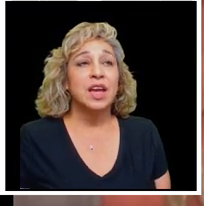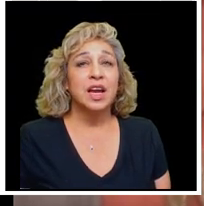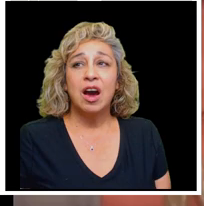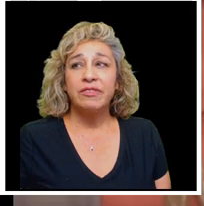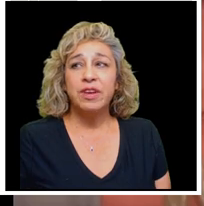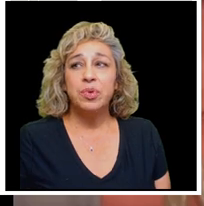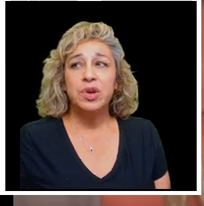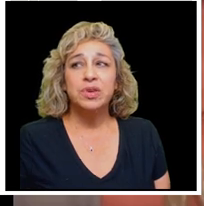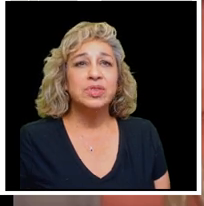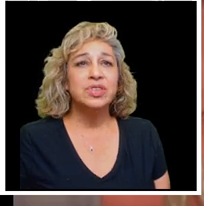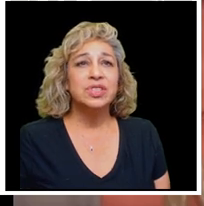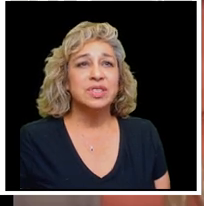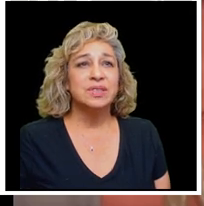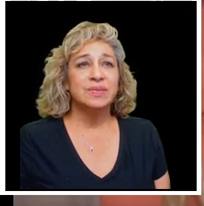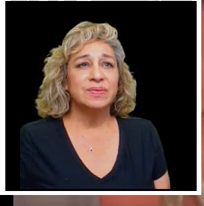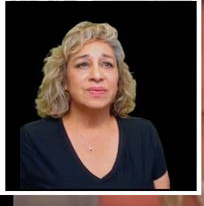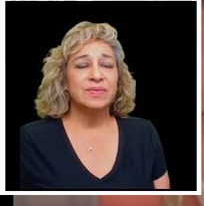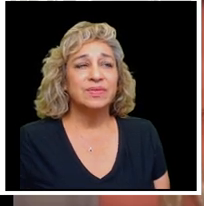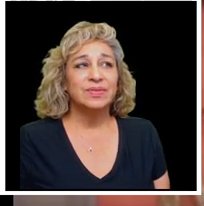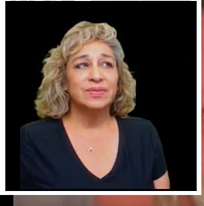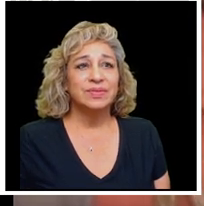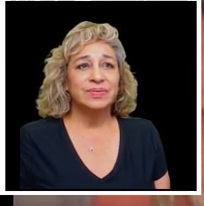coffee producers